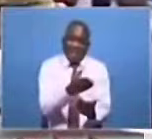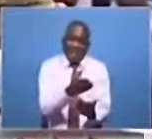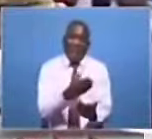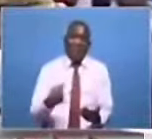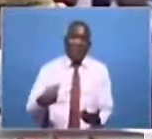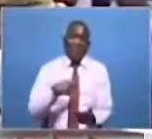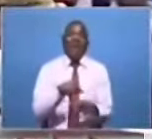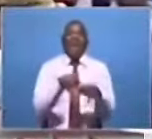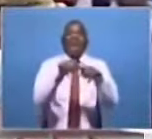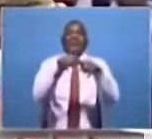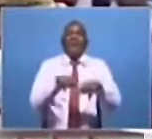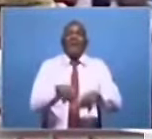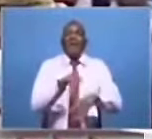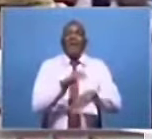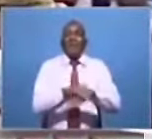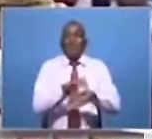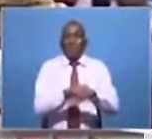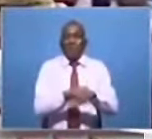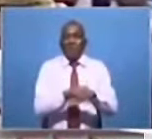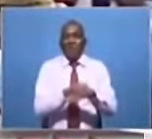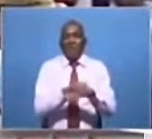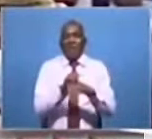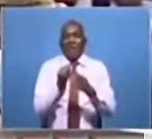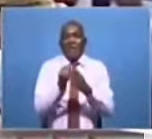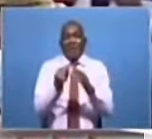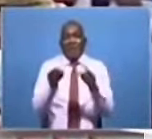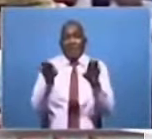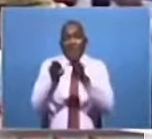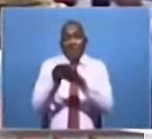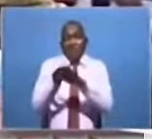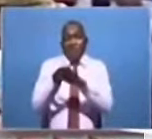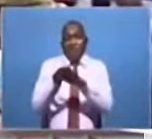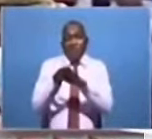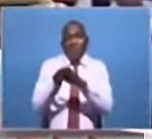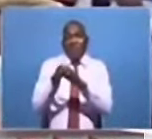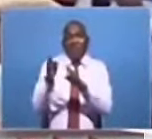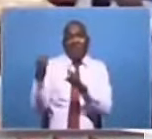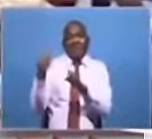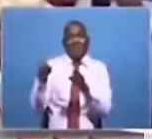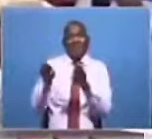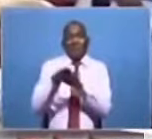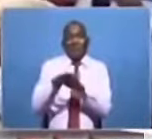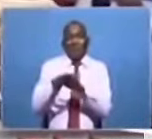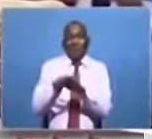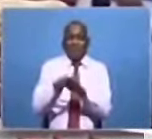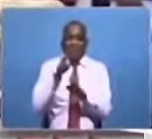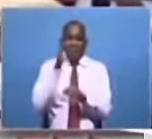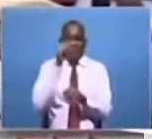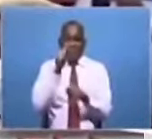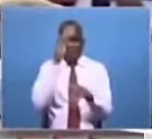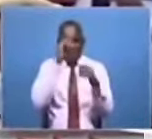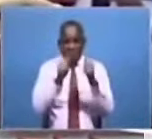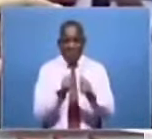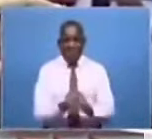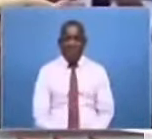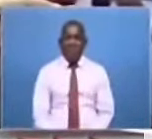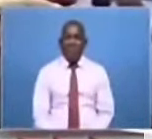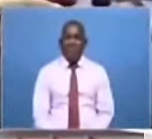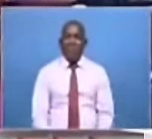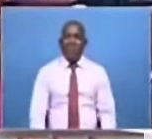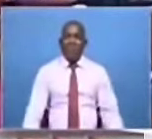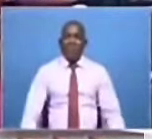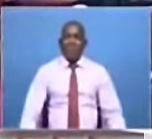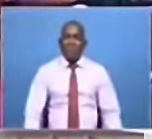we relied on that to close our case, as we did. Because, my lord, is it a